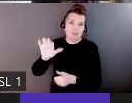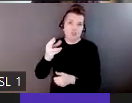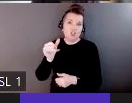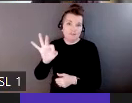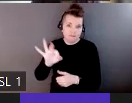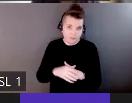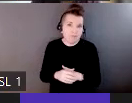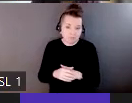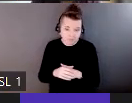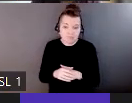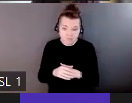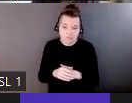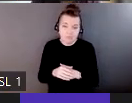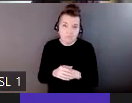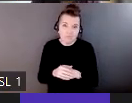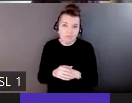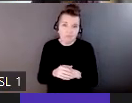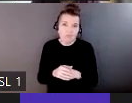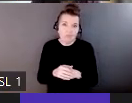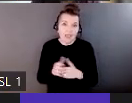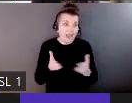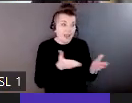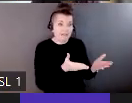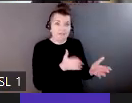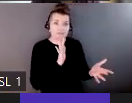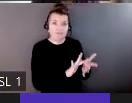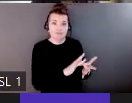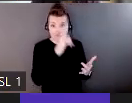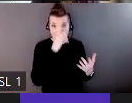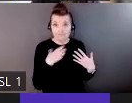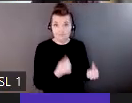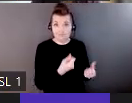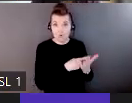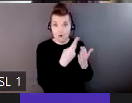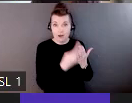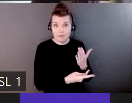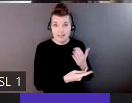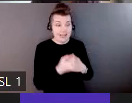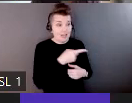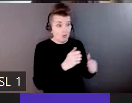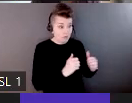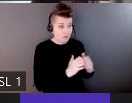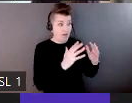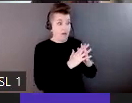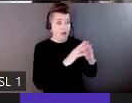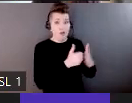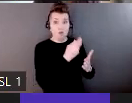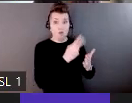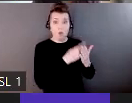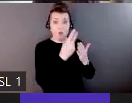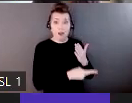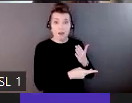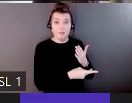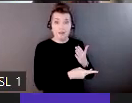those community mental health impact type programs when they start up. Put seniors at the forefront of those responses. I think there's a